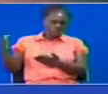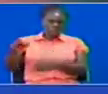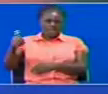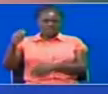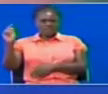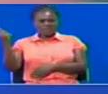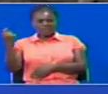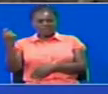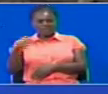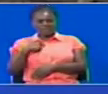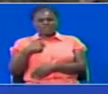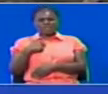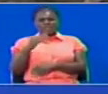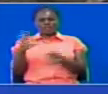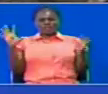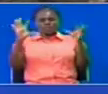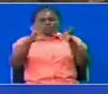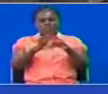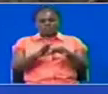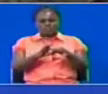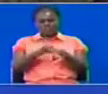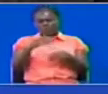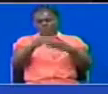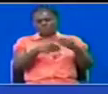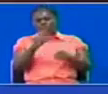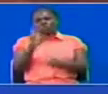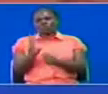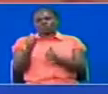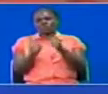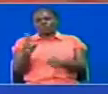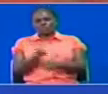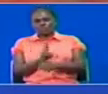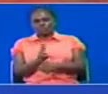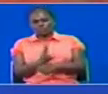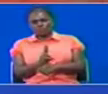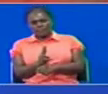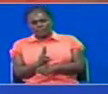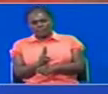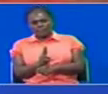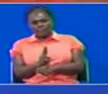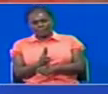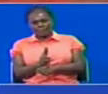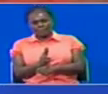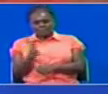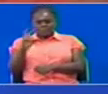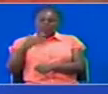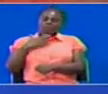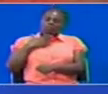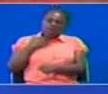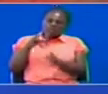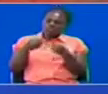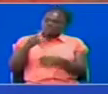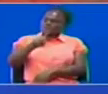Kenyan film products come together and what equipment do they use? Okay, fine. We sought to answer